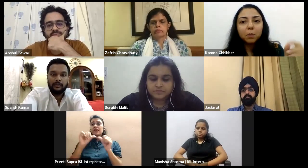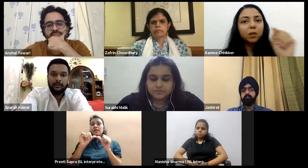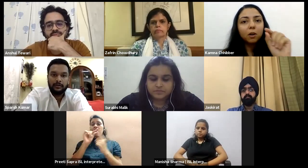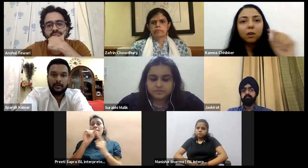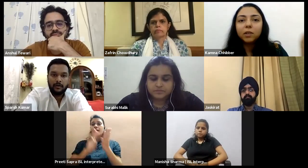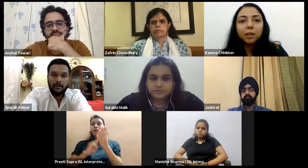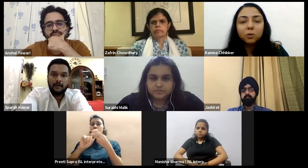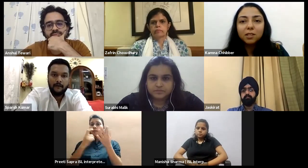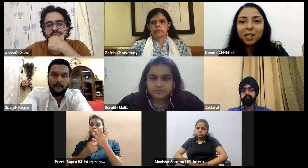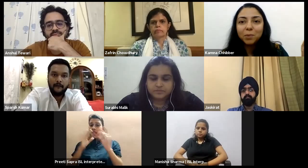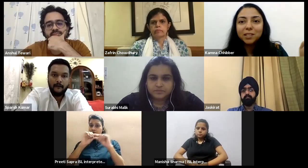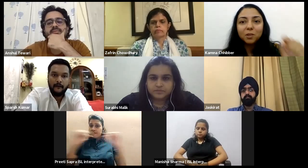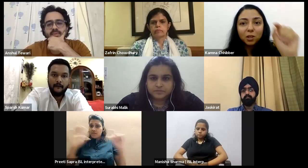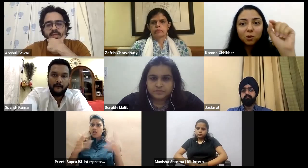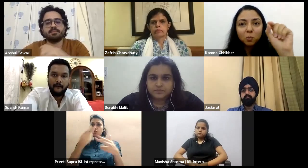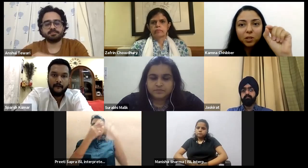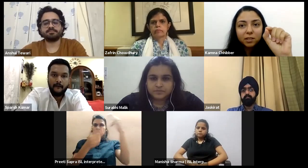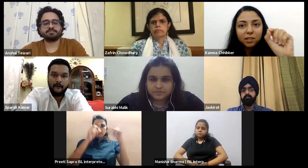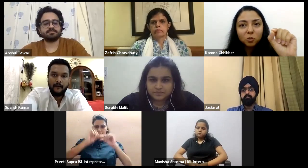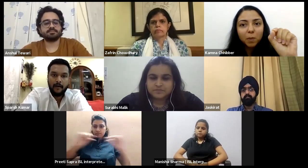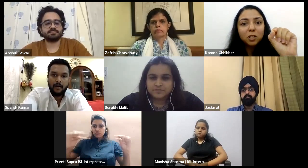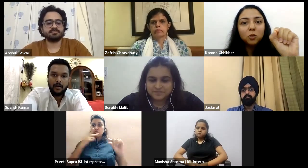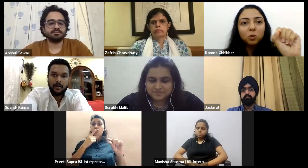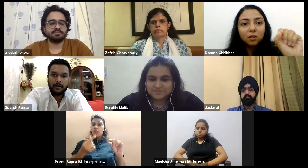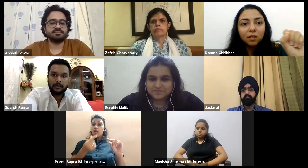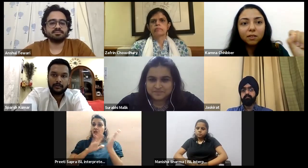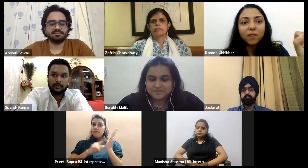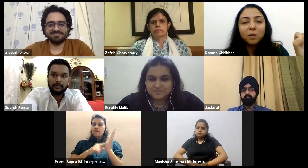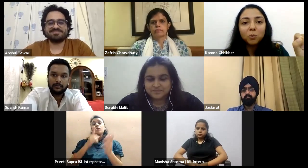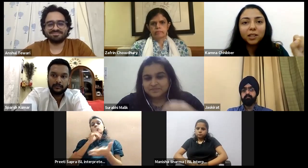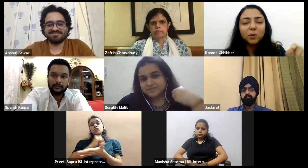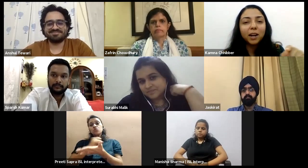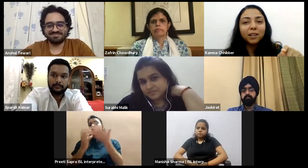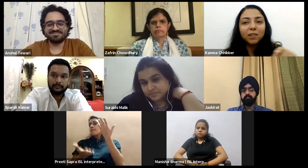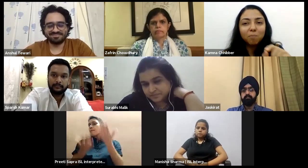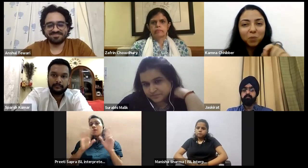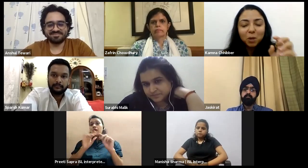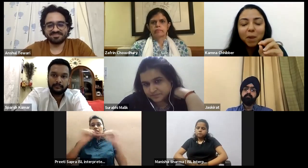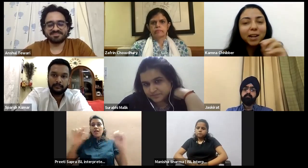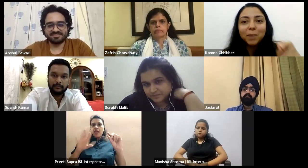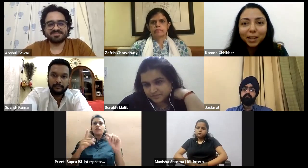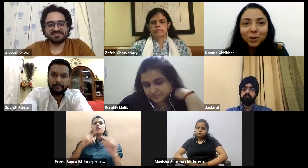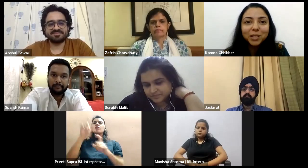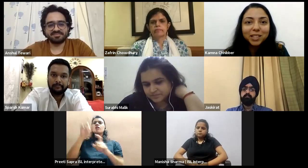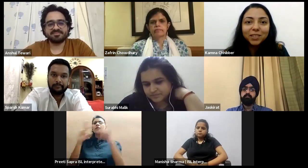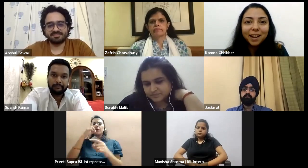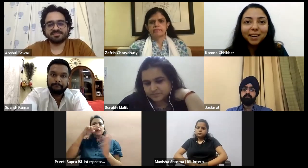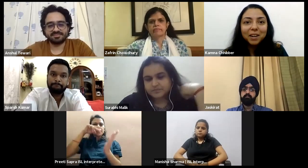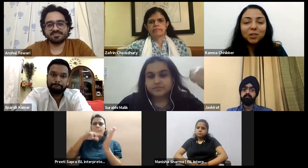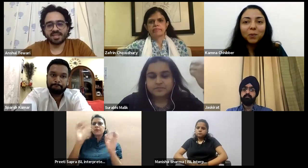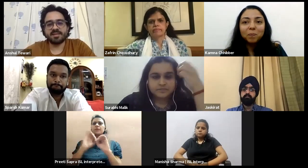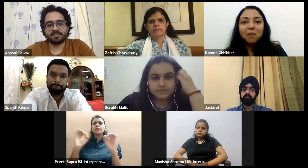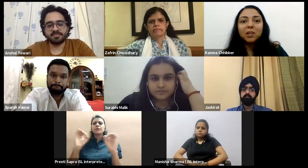times people will not look at those disclaimers. They're also printed in such minute fine print that you can barely make out what's even